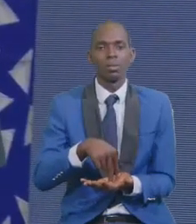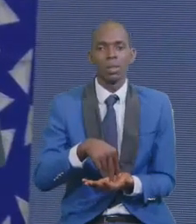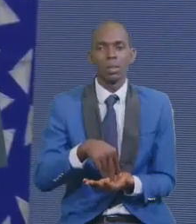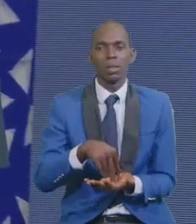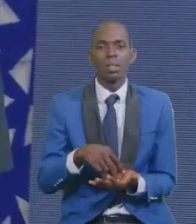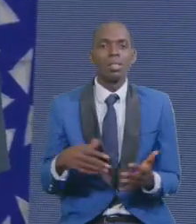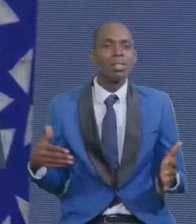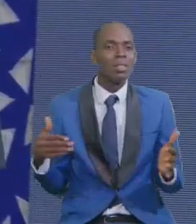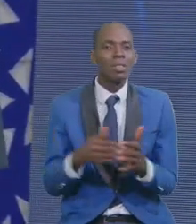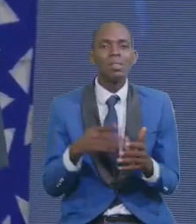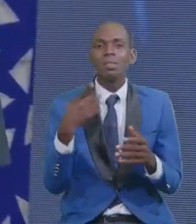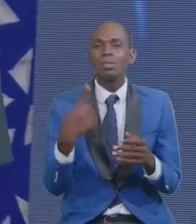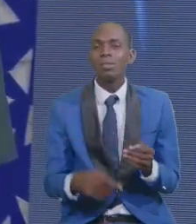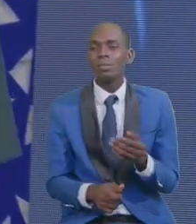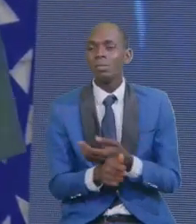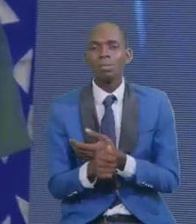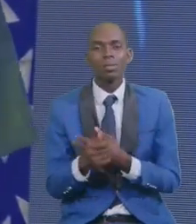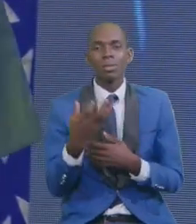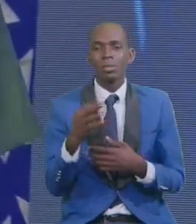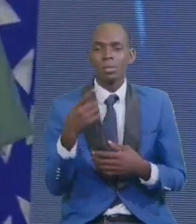against the wiles of the devil.